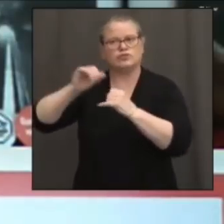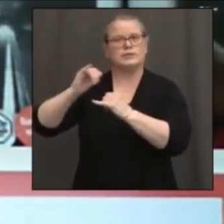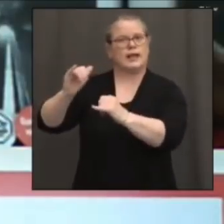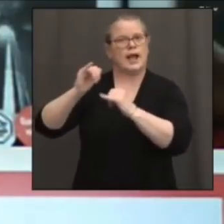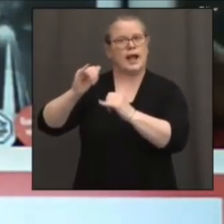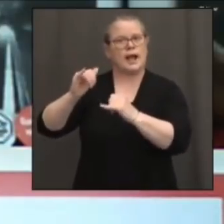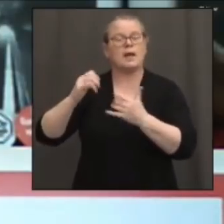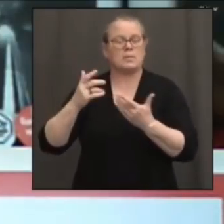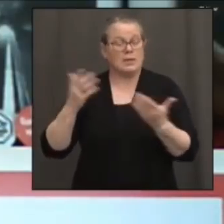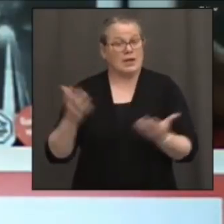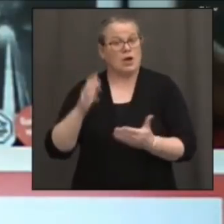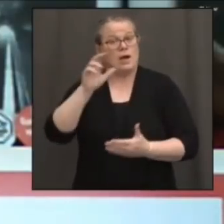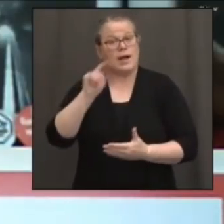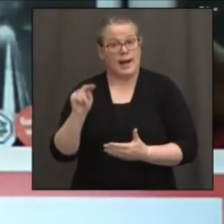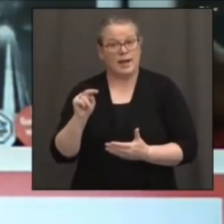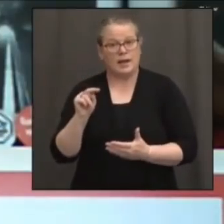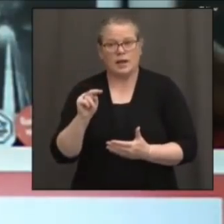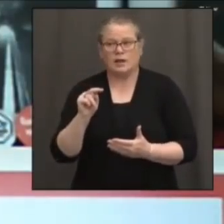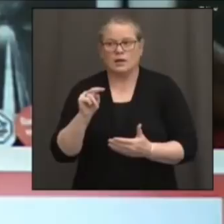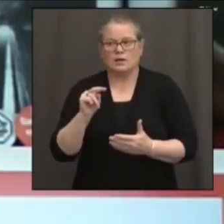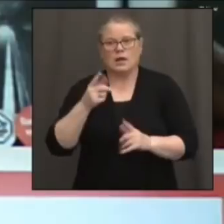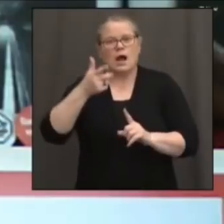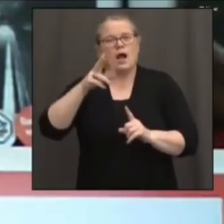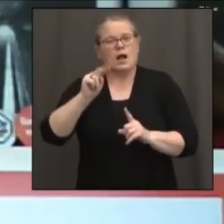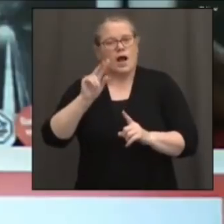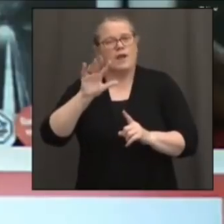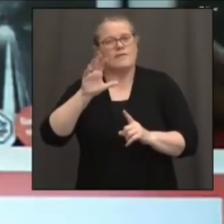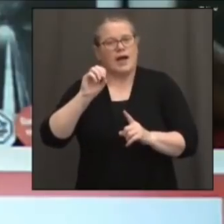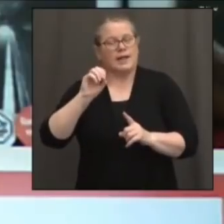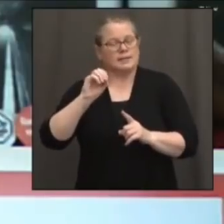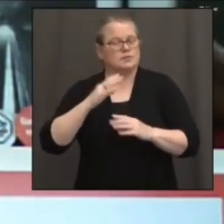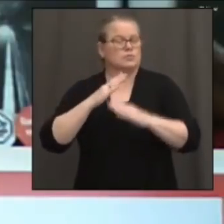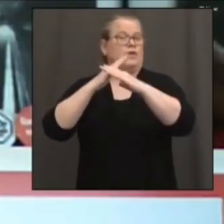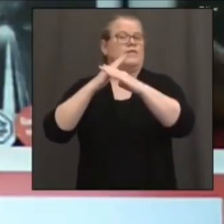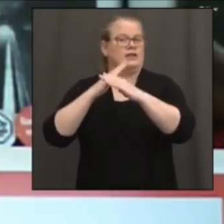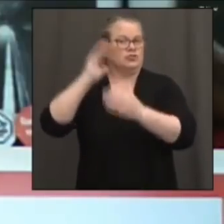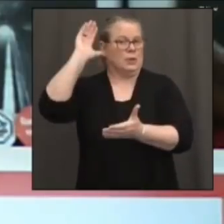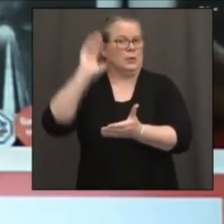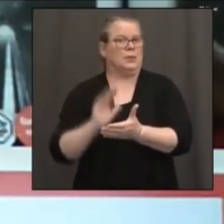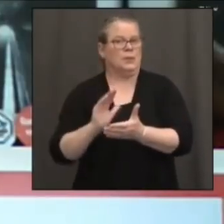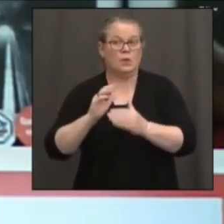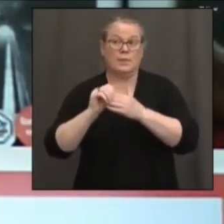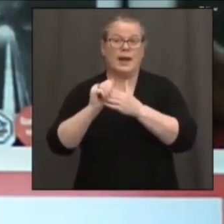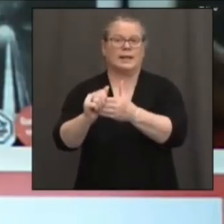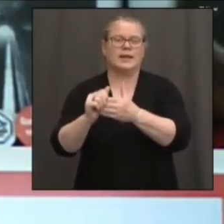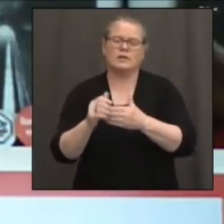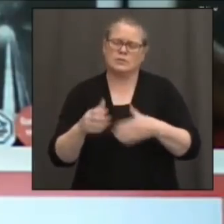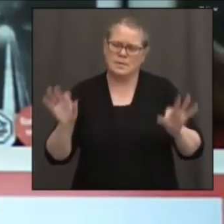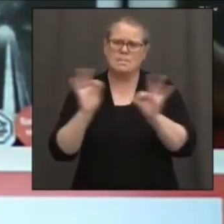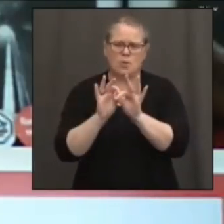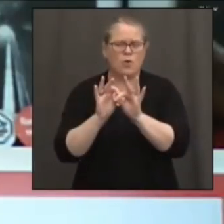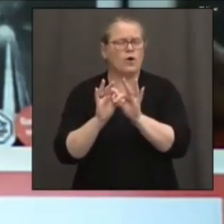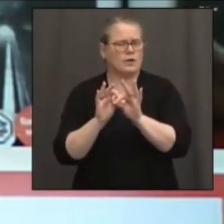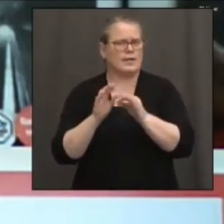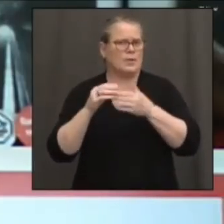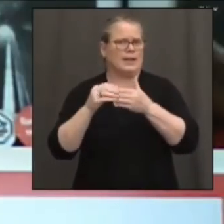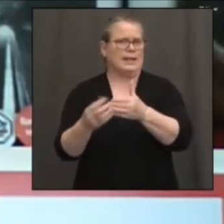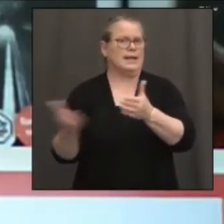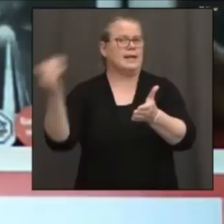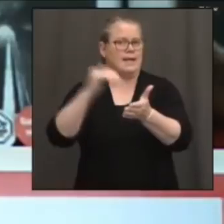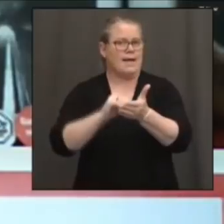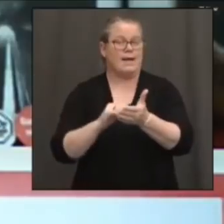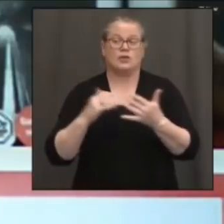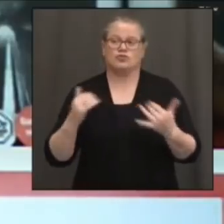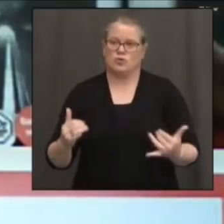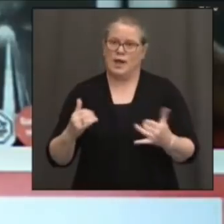we have, here in Connecticut, we've always been a leader on gun violence prevention, and we should lead once more again on this issue. So now is the